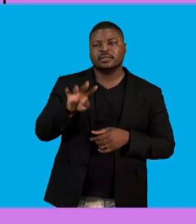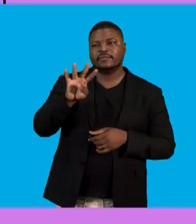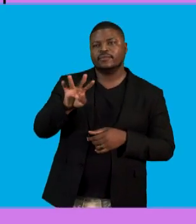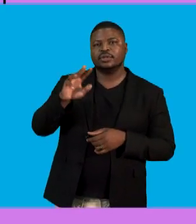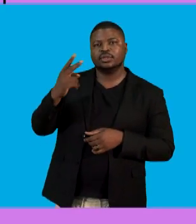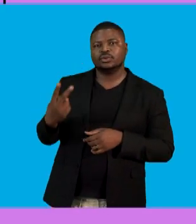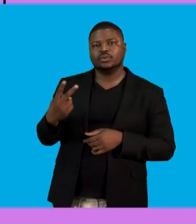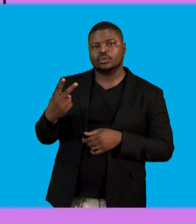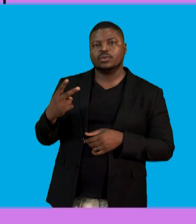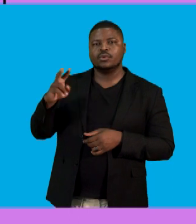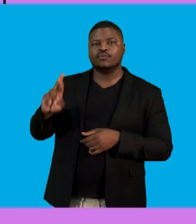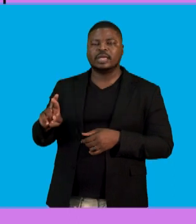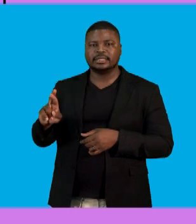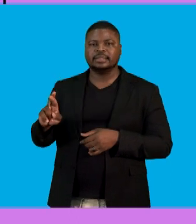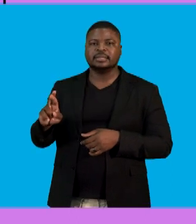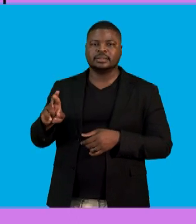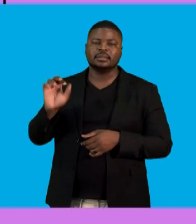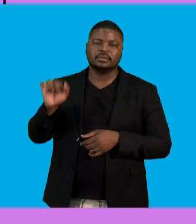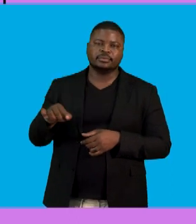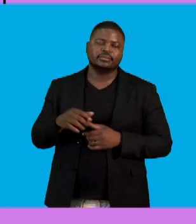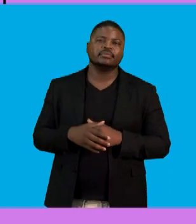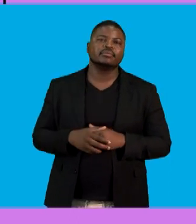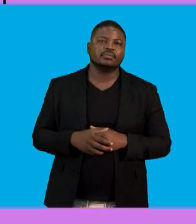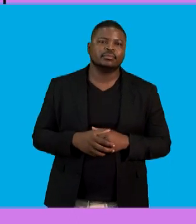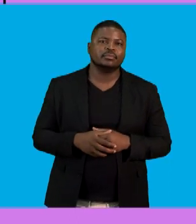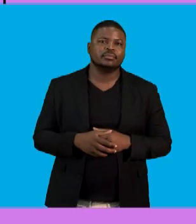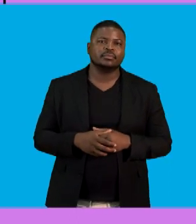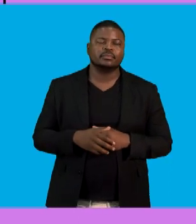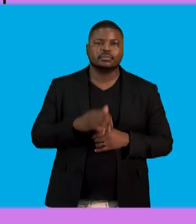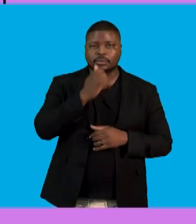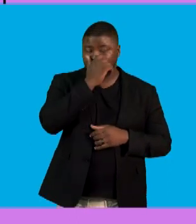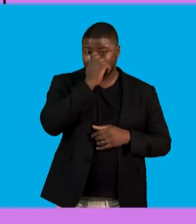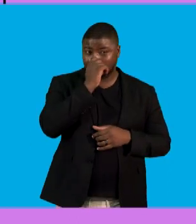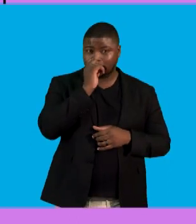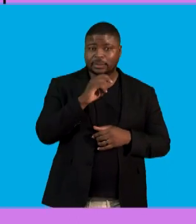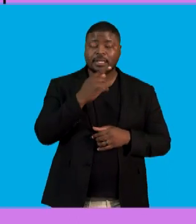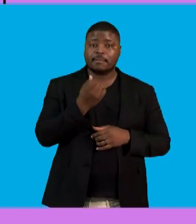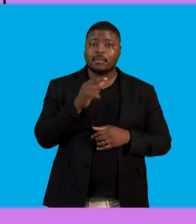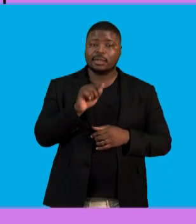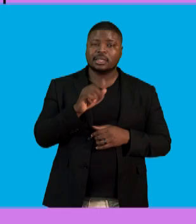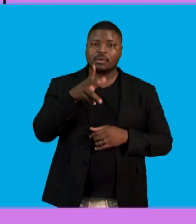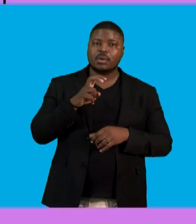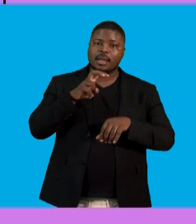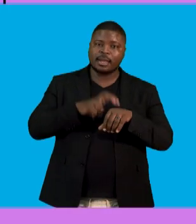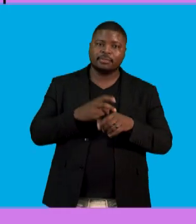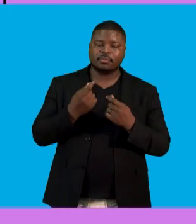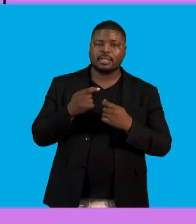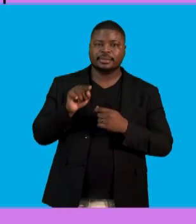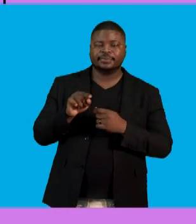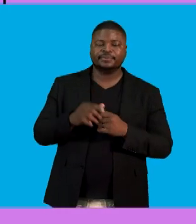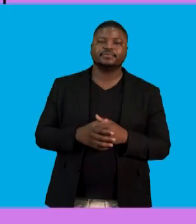5,642 rand 73 cent for only the tiles. So this is the amount that will be needed to